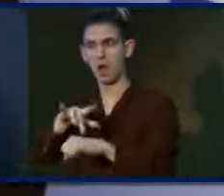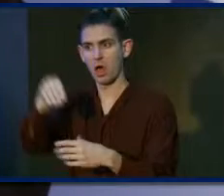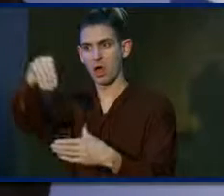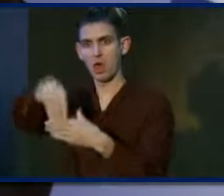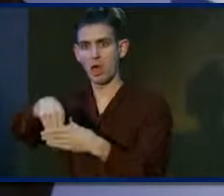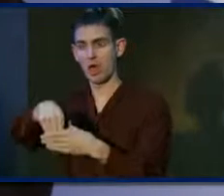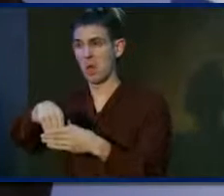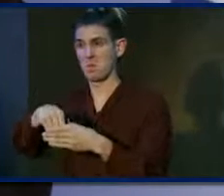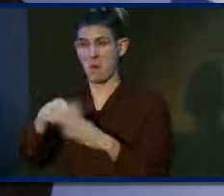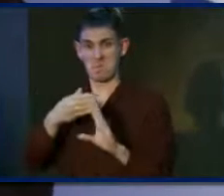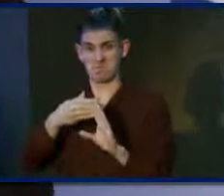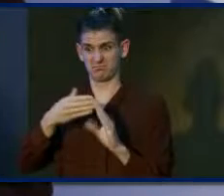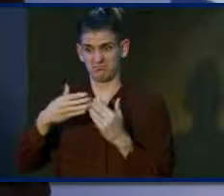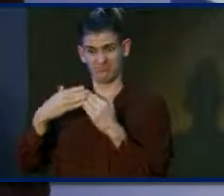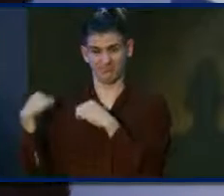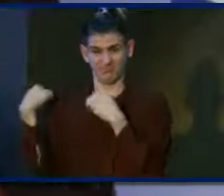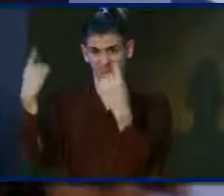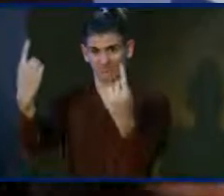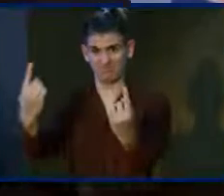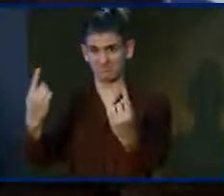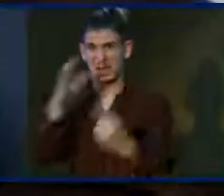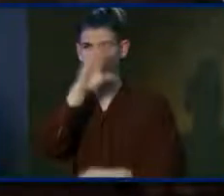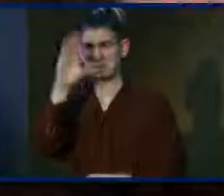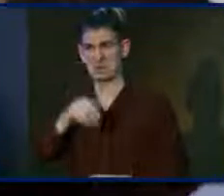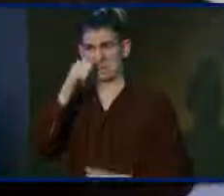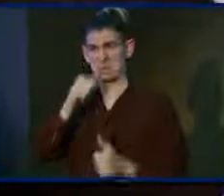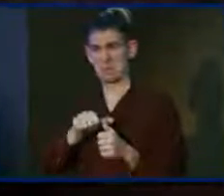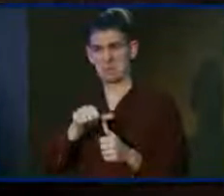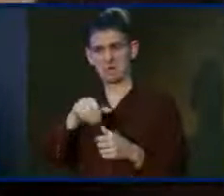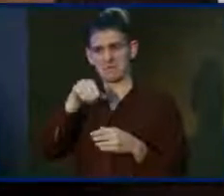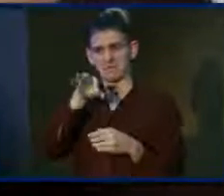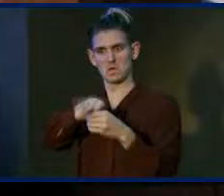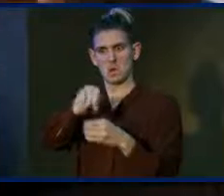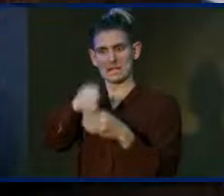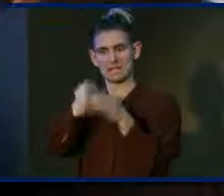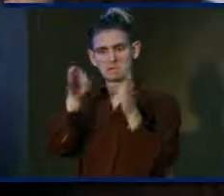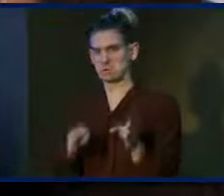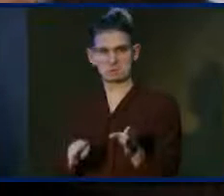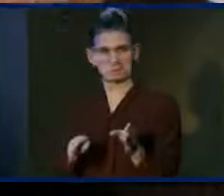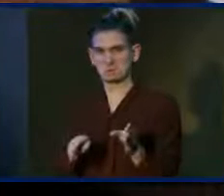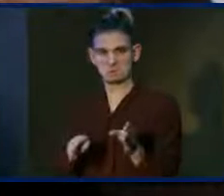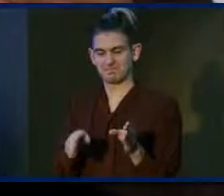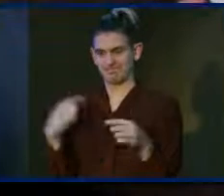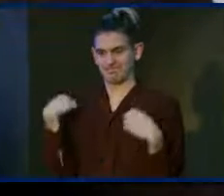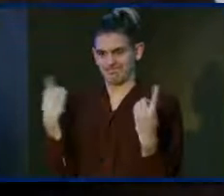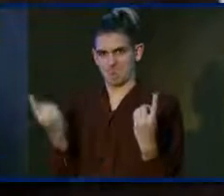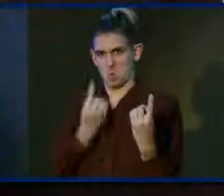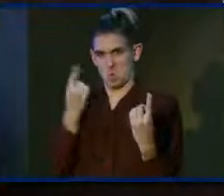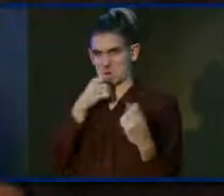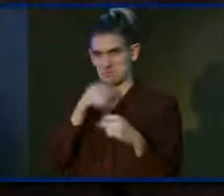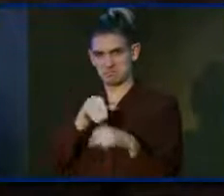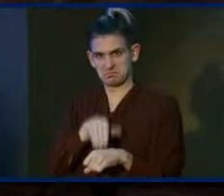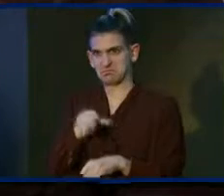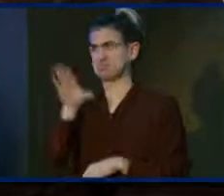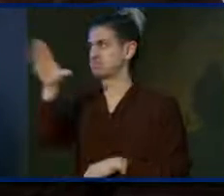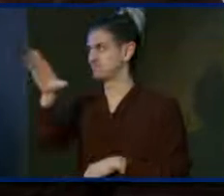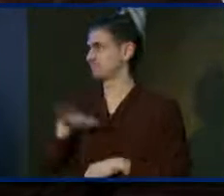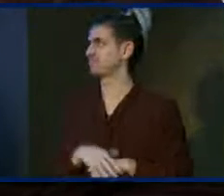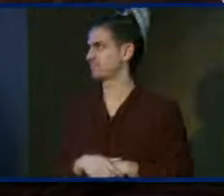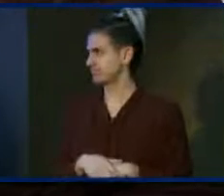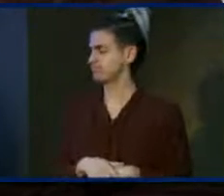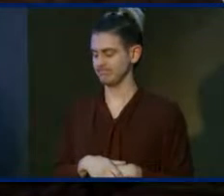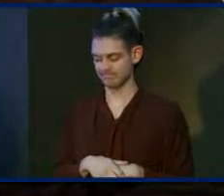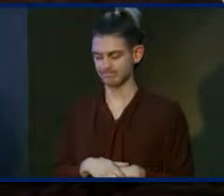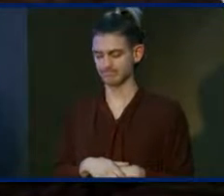ever voting in person here, because even before they were the default, most people voted mail. I certainly did,